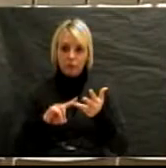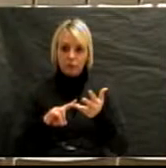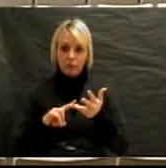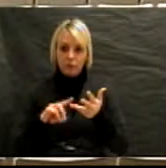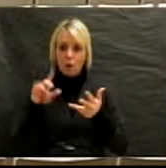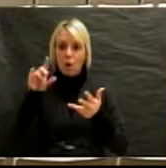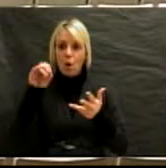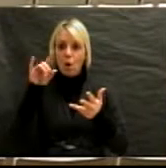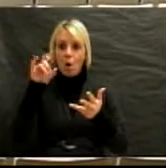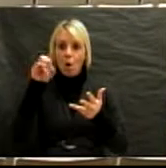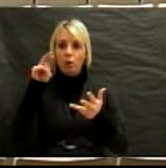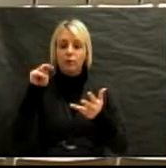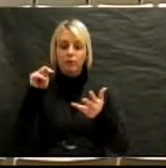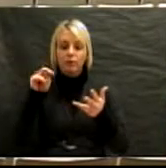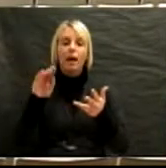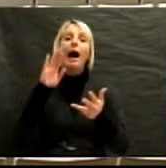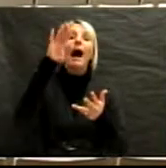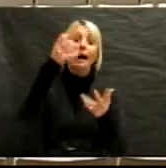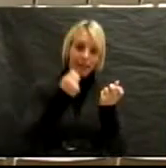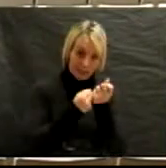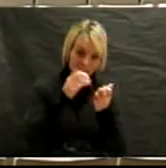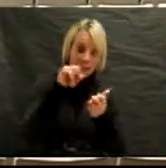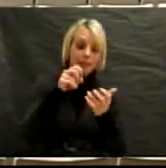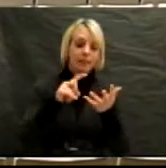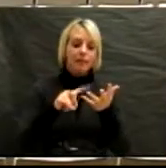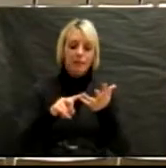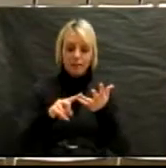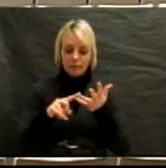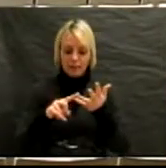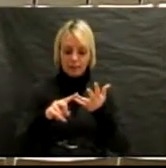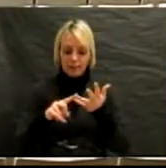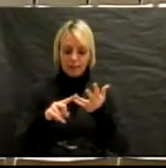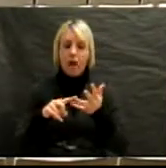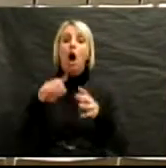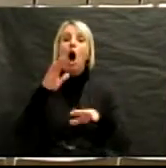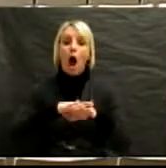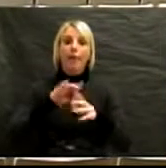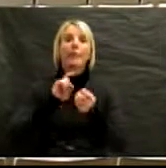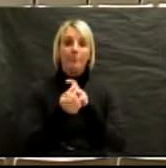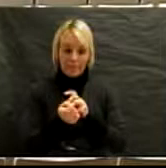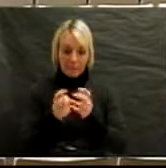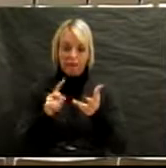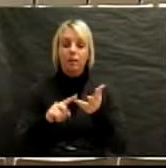Robichaud, On the amendment. No, because it still references compensation.